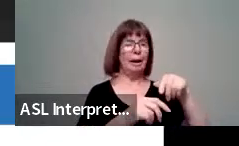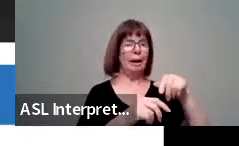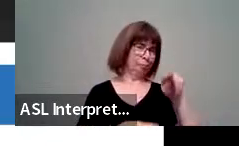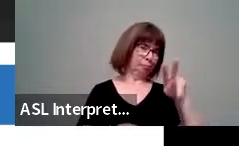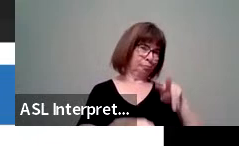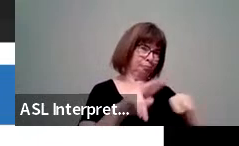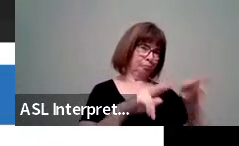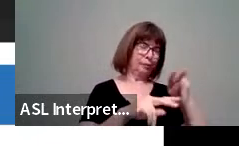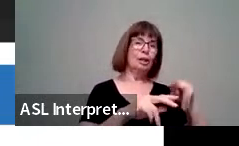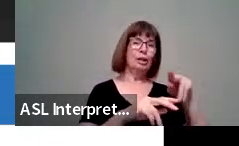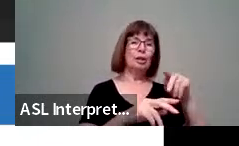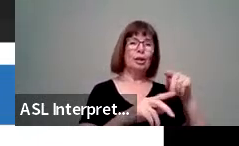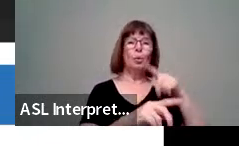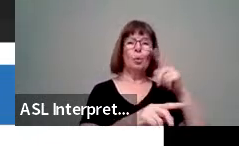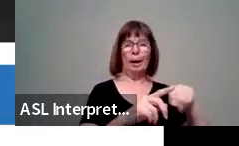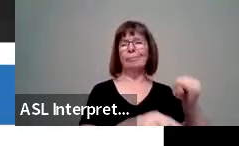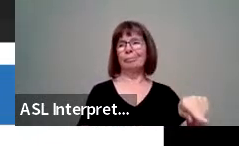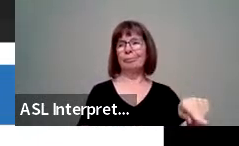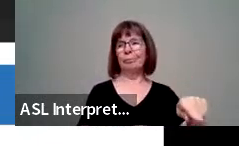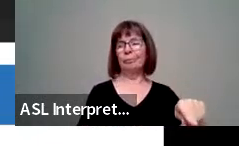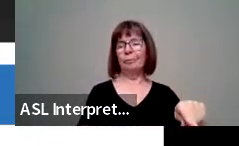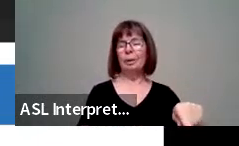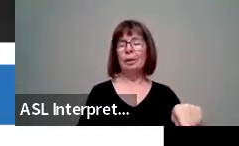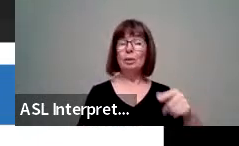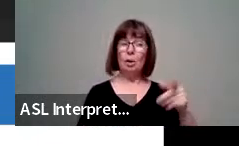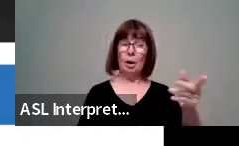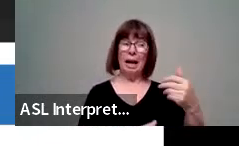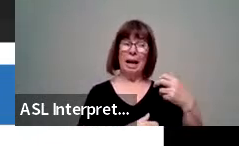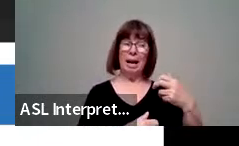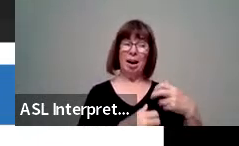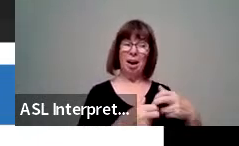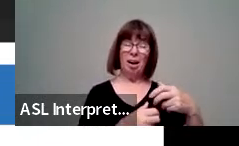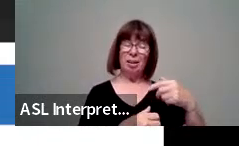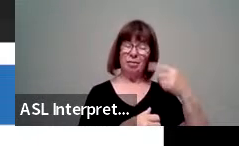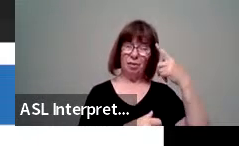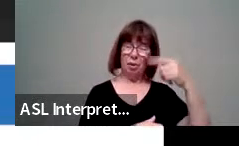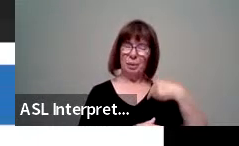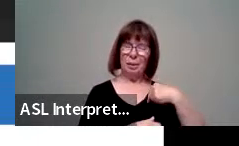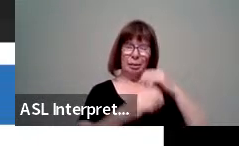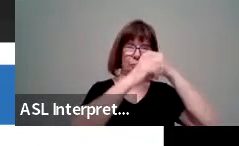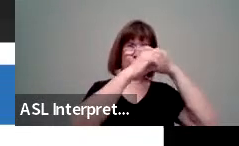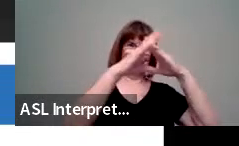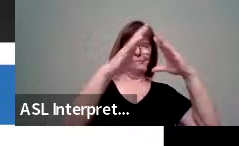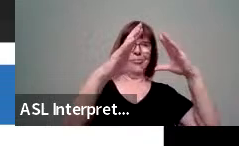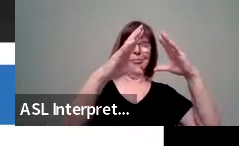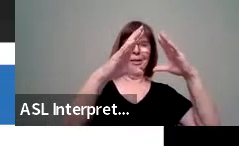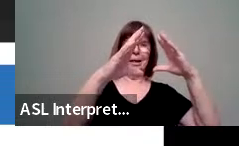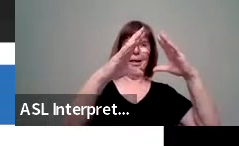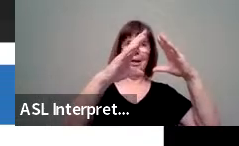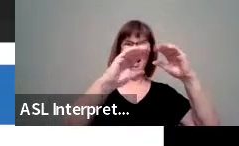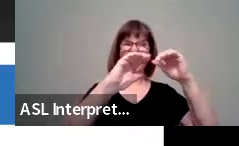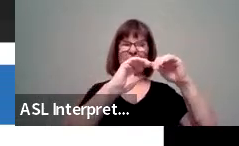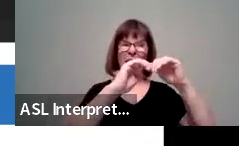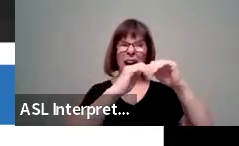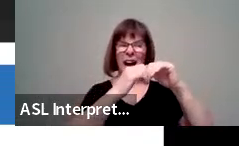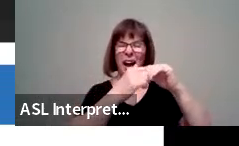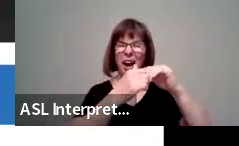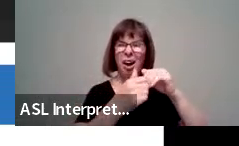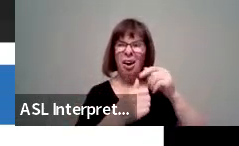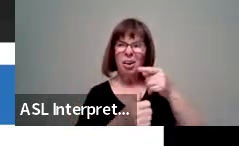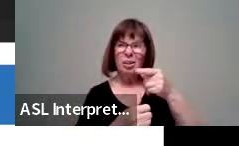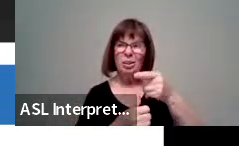the pandemic. And I guess I'm having a hard time visualizing the how you will activate